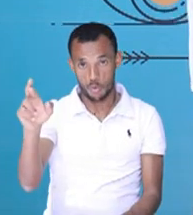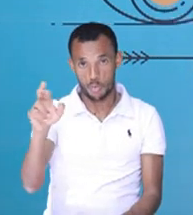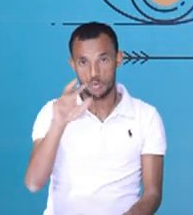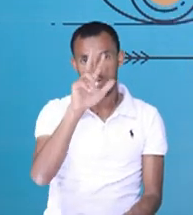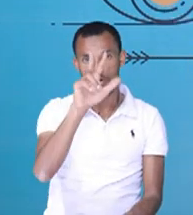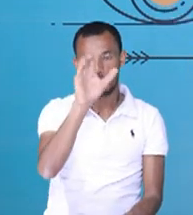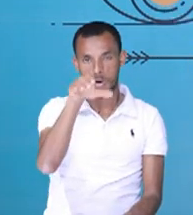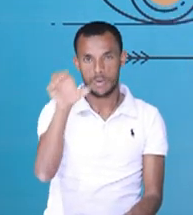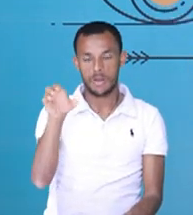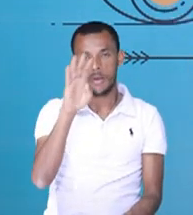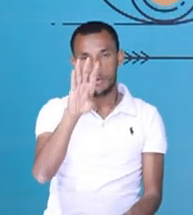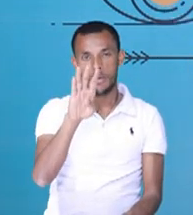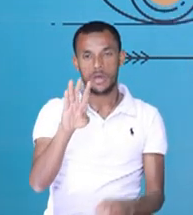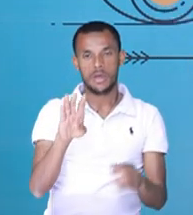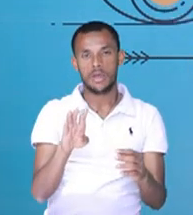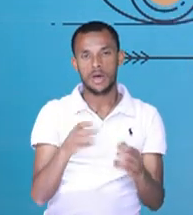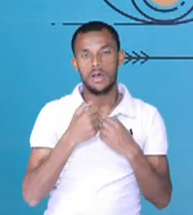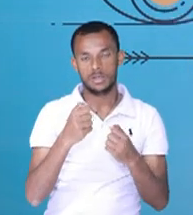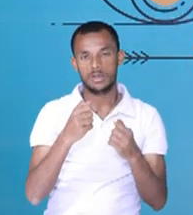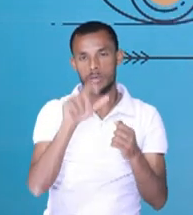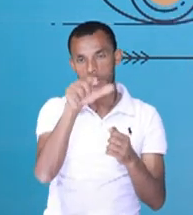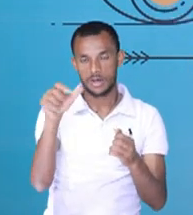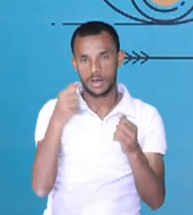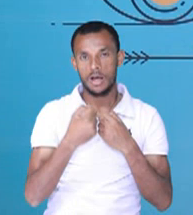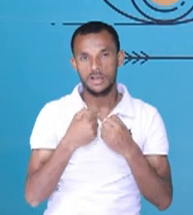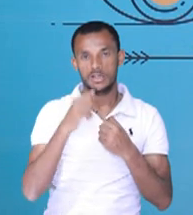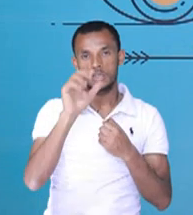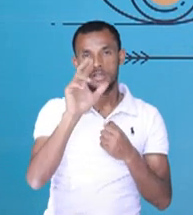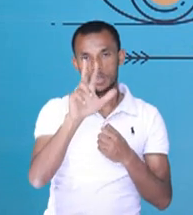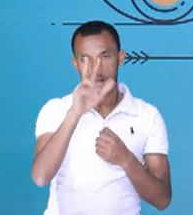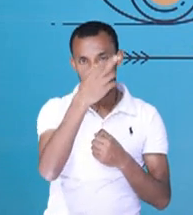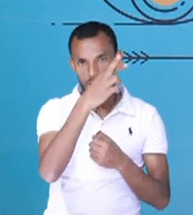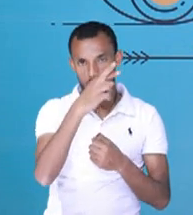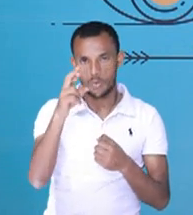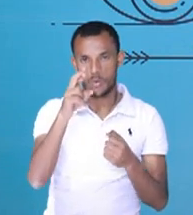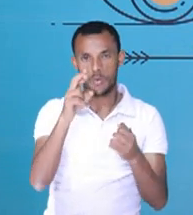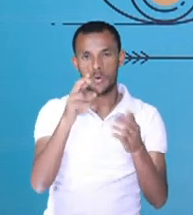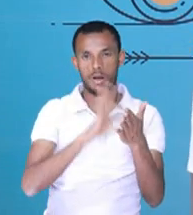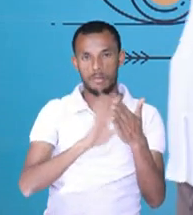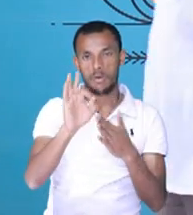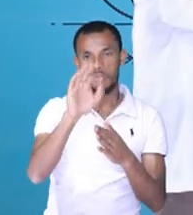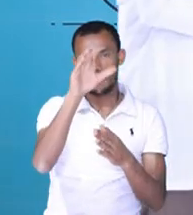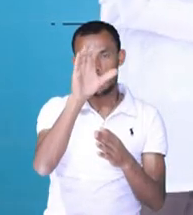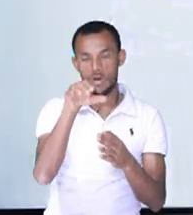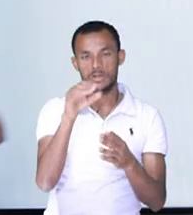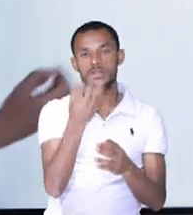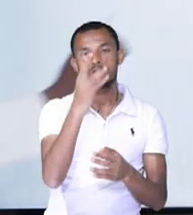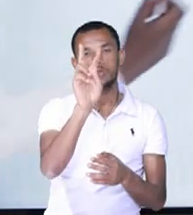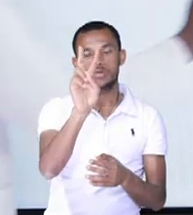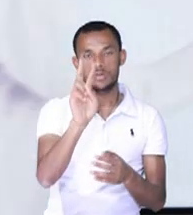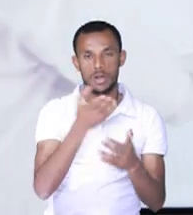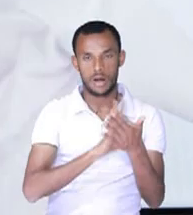B is a matrix having size, it has 3 rows by number of columns to be equal to 2.